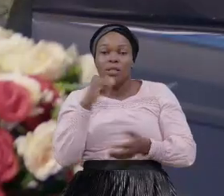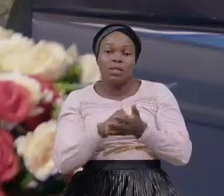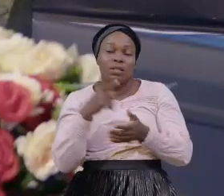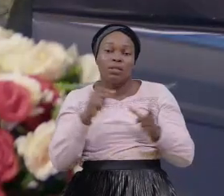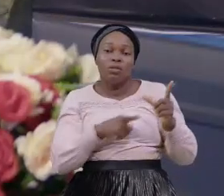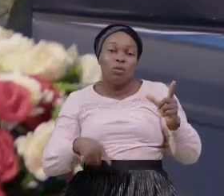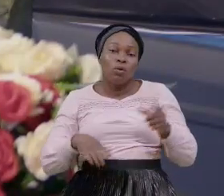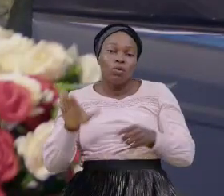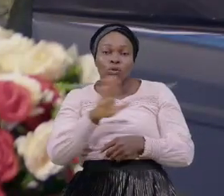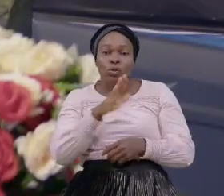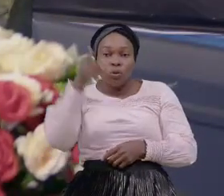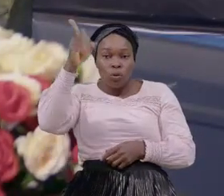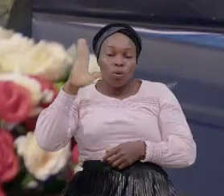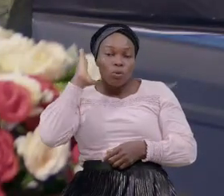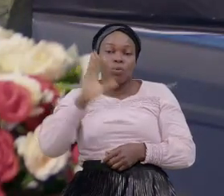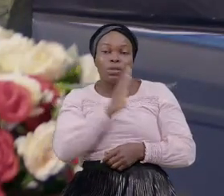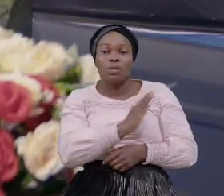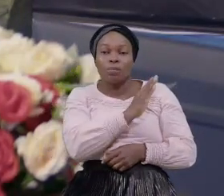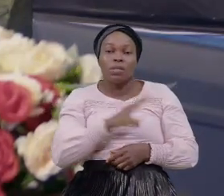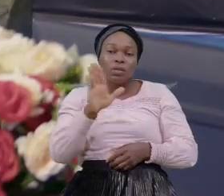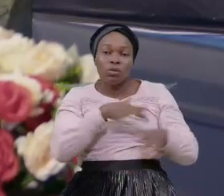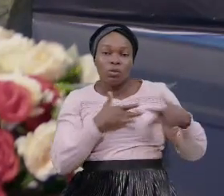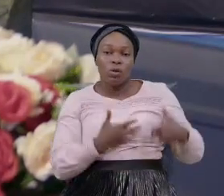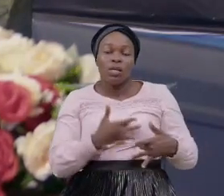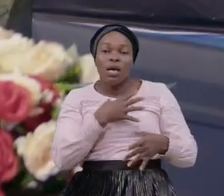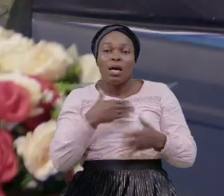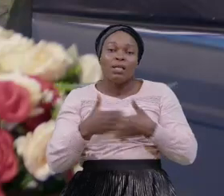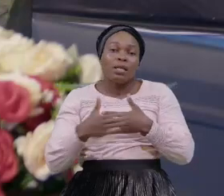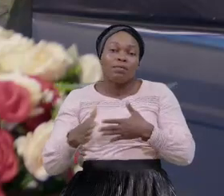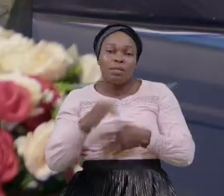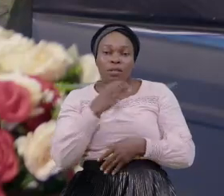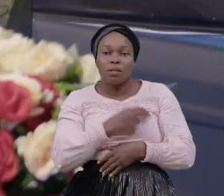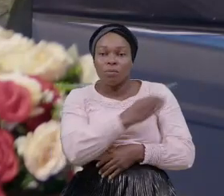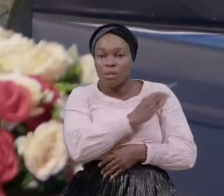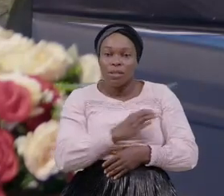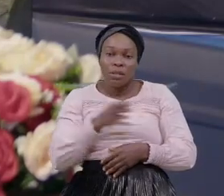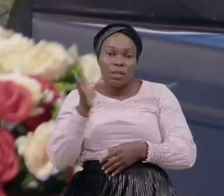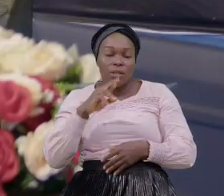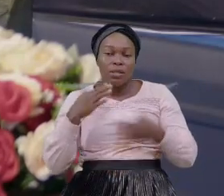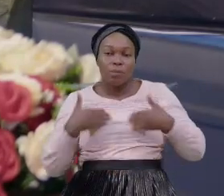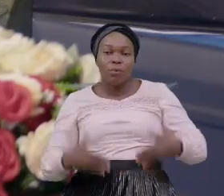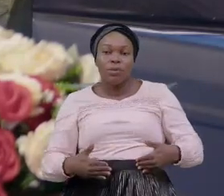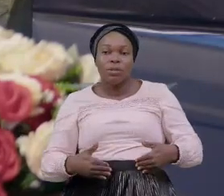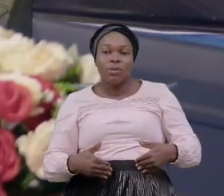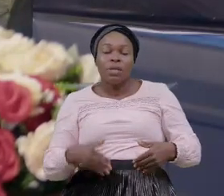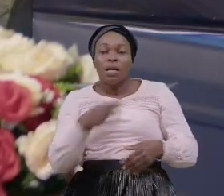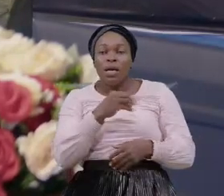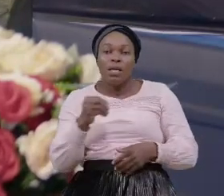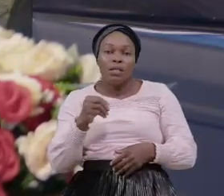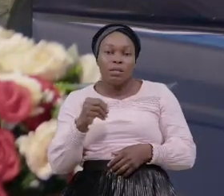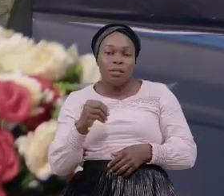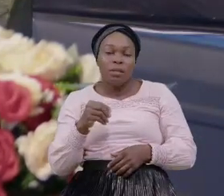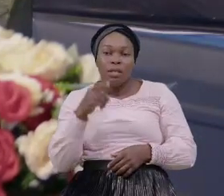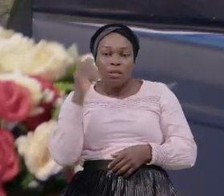circumcise your heart after circumcising their body. And then it says, you love the Lord and you love the